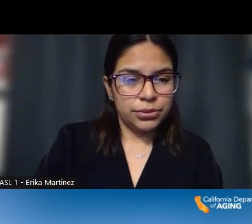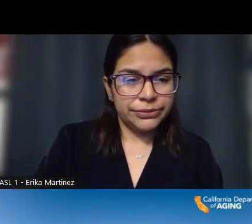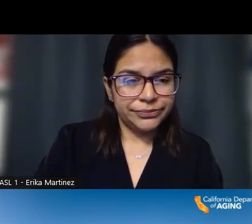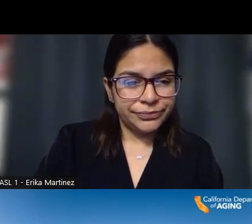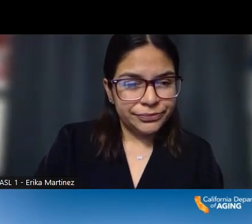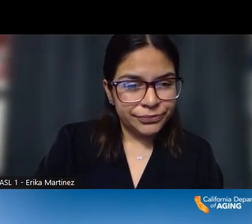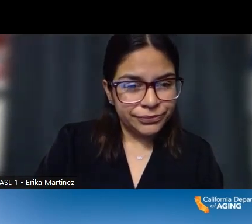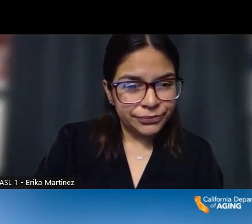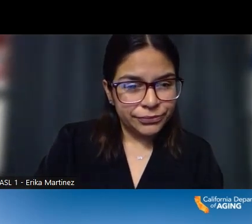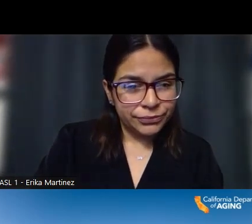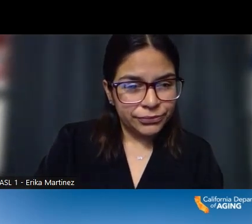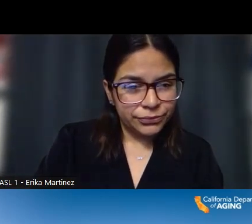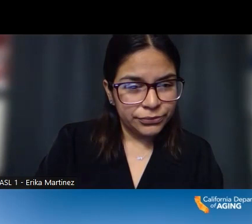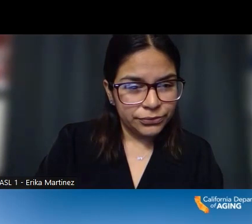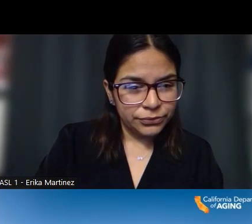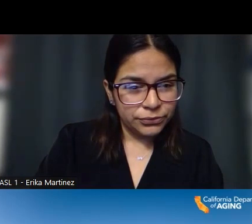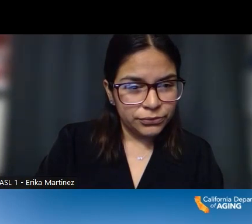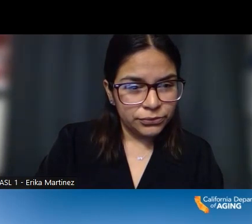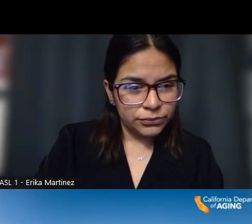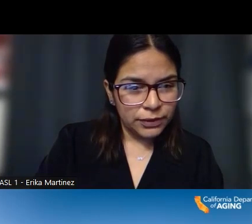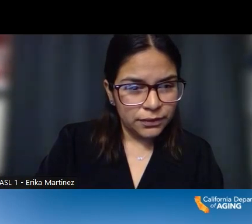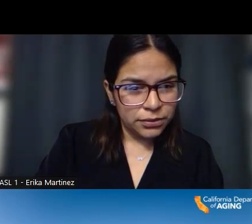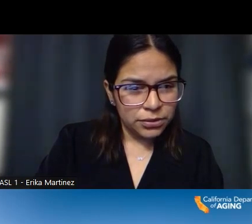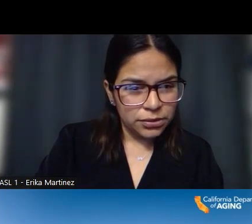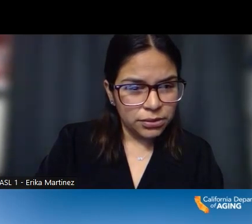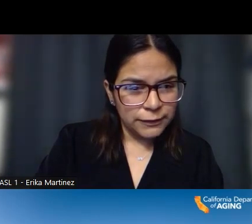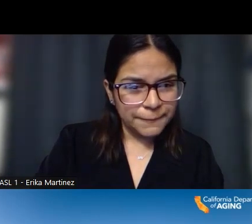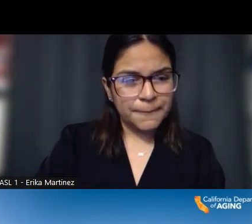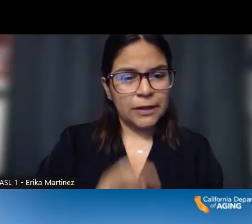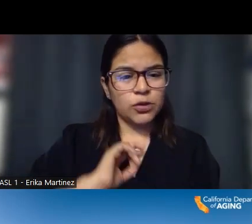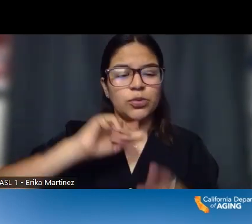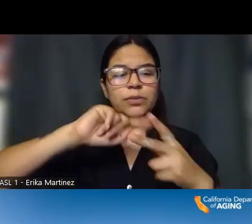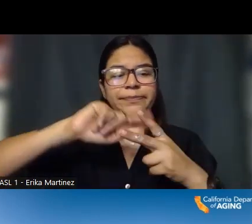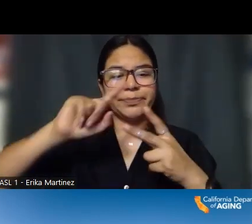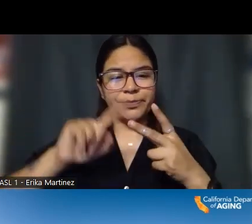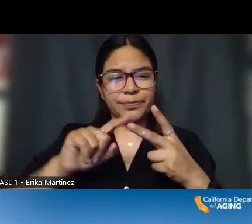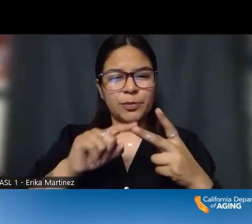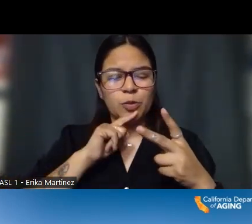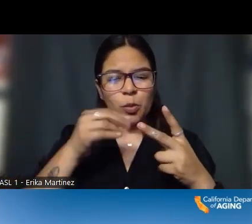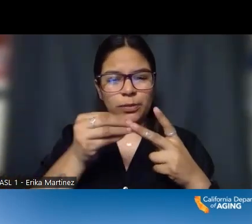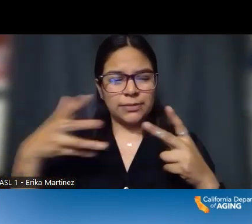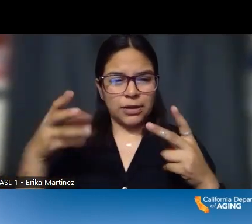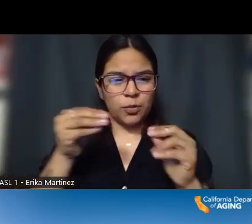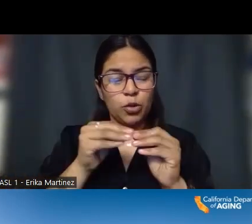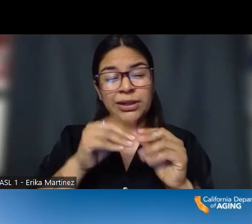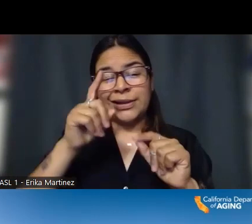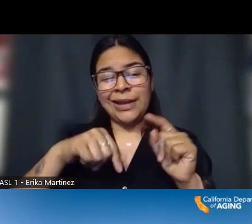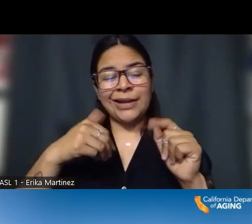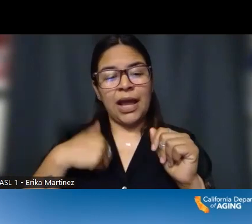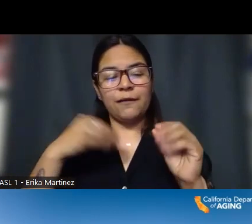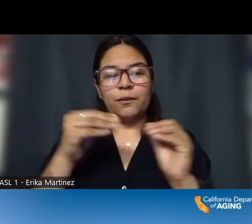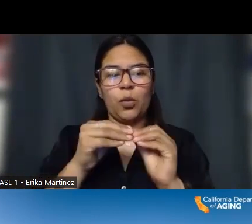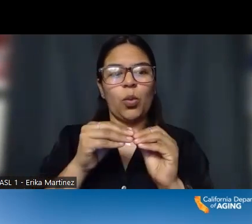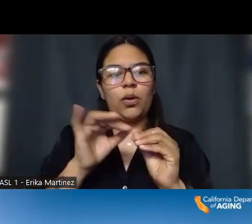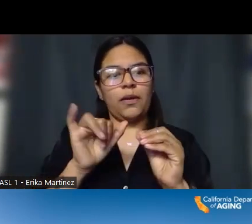been compensated or had any type of financial interest or anything to do with any of the facilities where they're convening the interdisciplinary